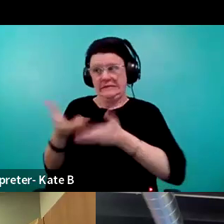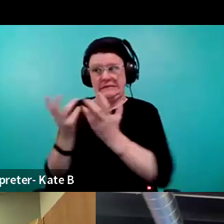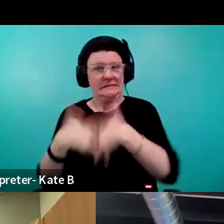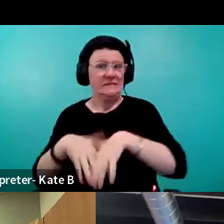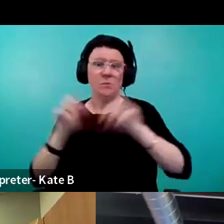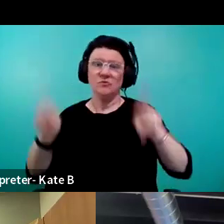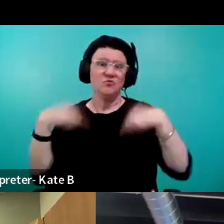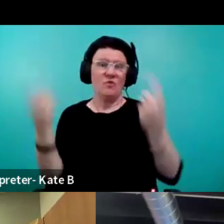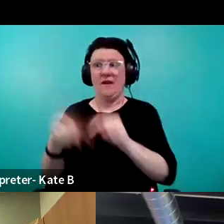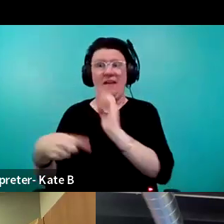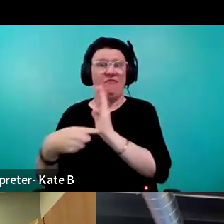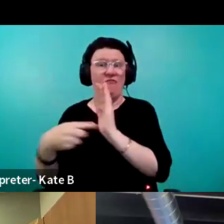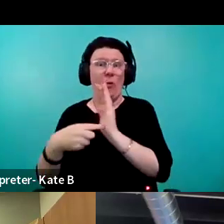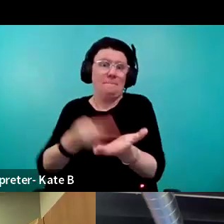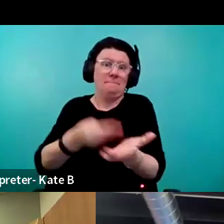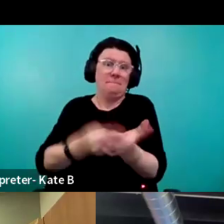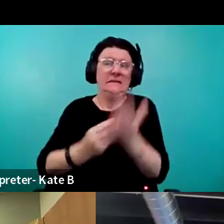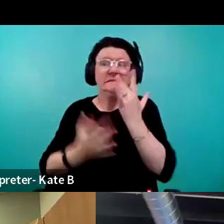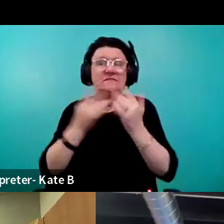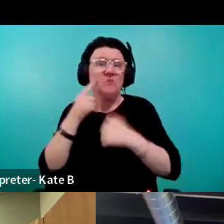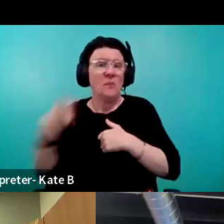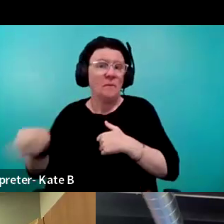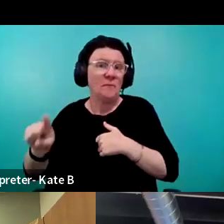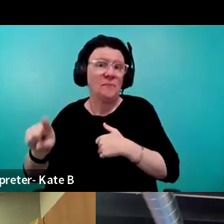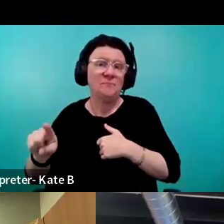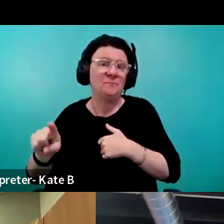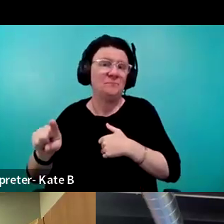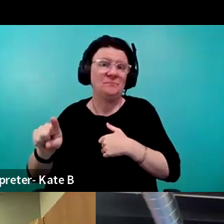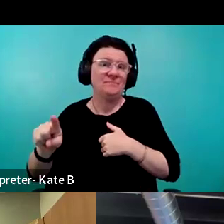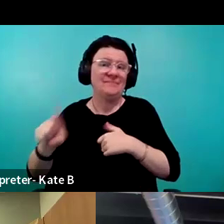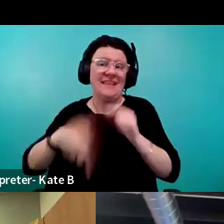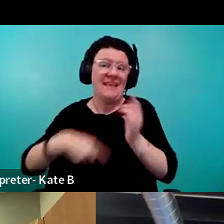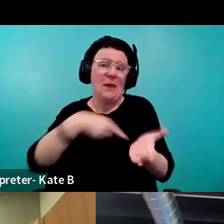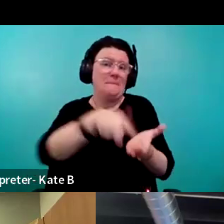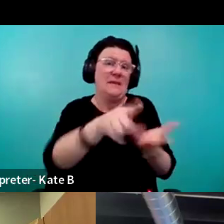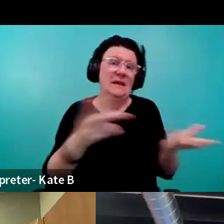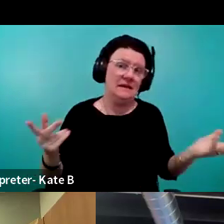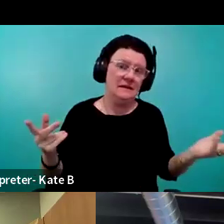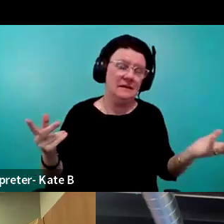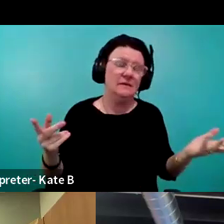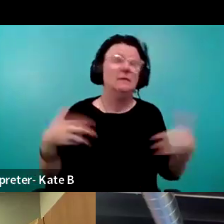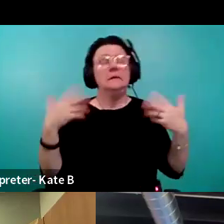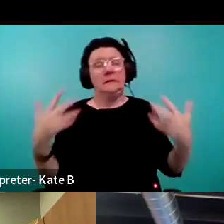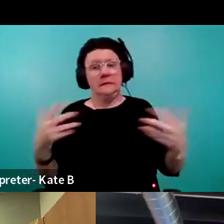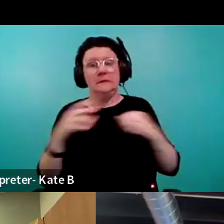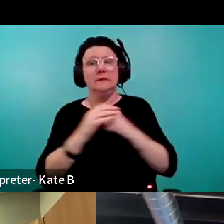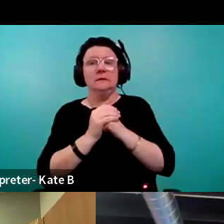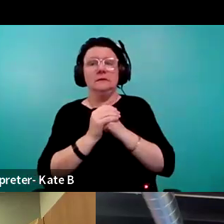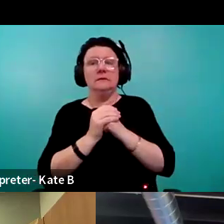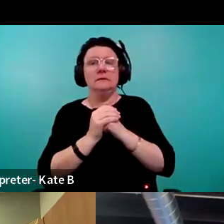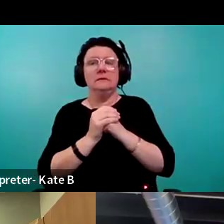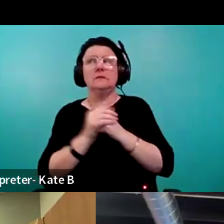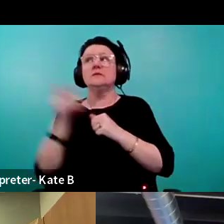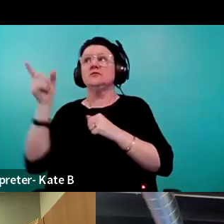but money's hard for them, and they don't have the means to pay it. So investing in